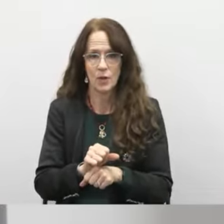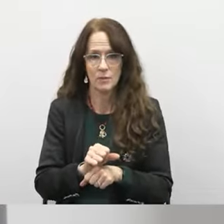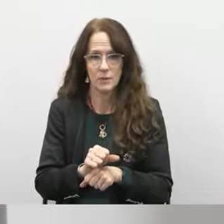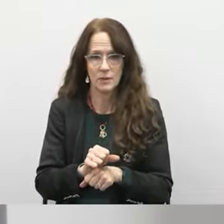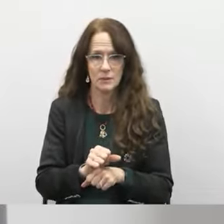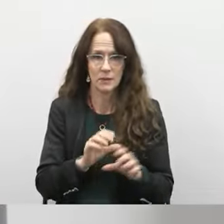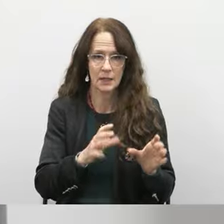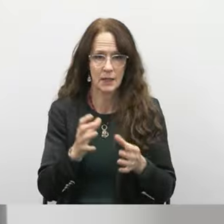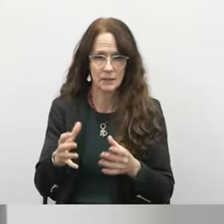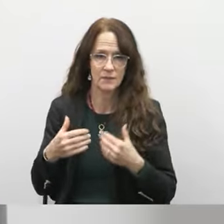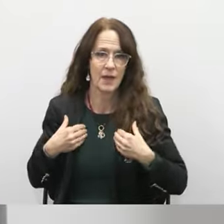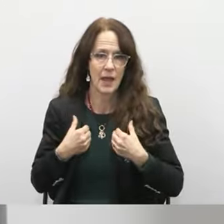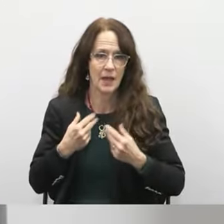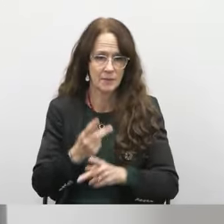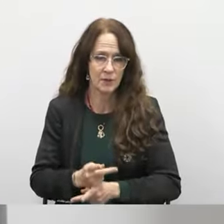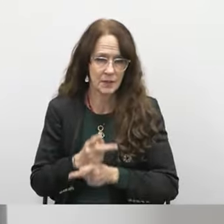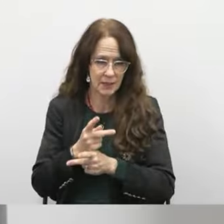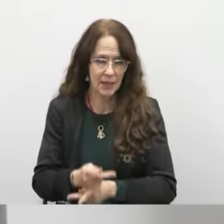courses for animal care,